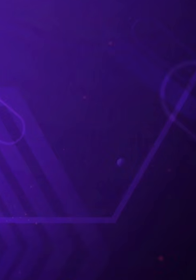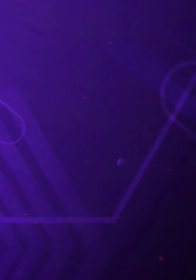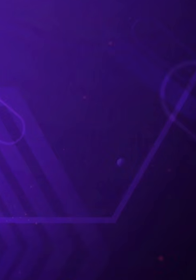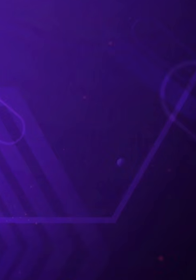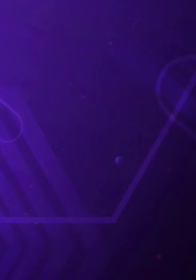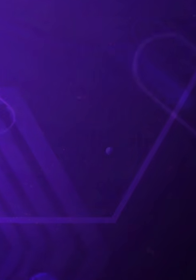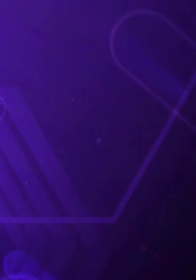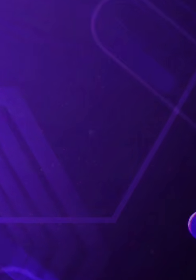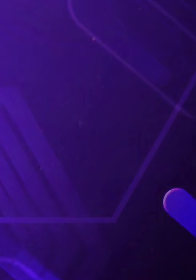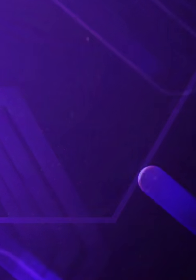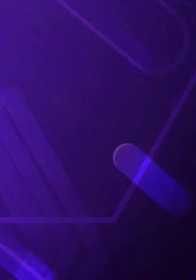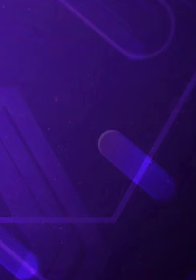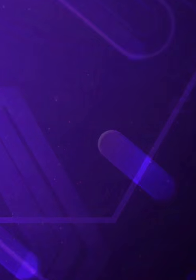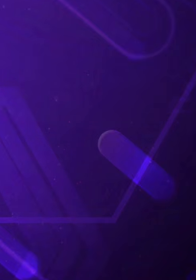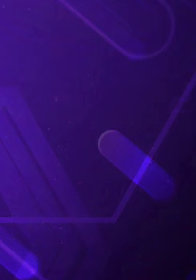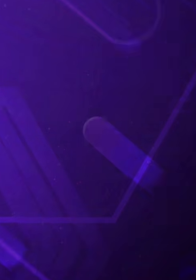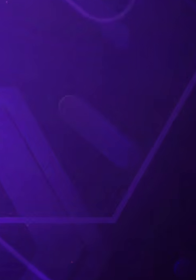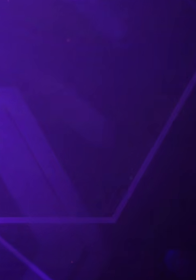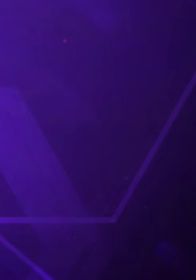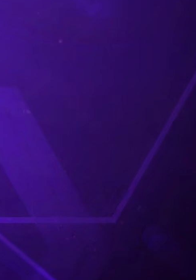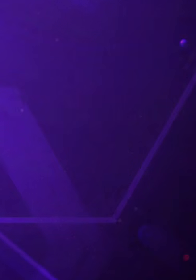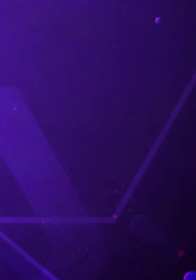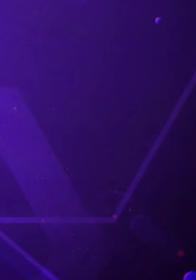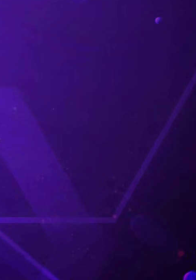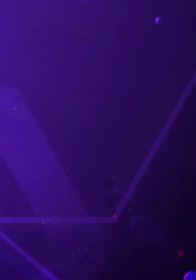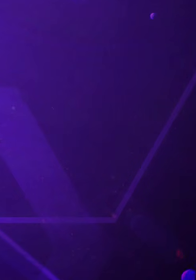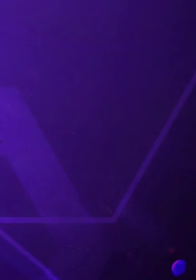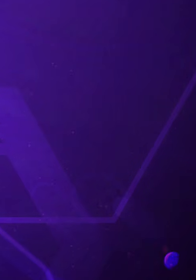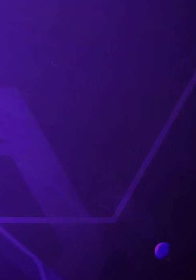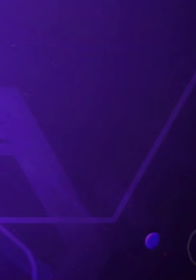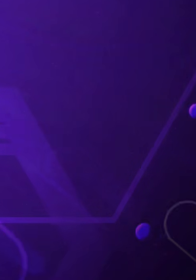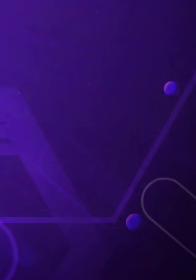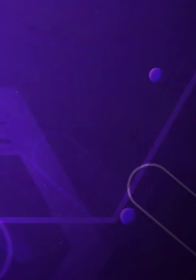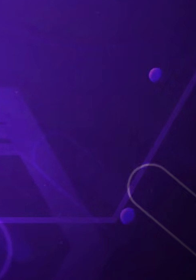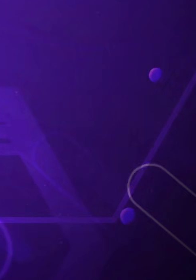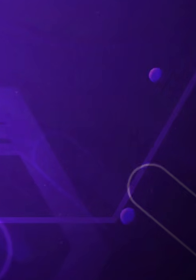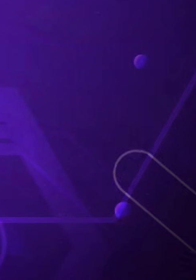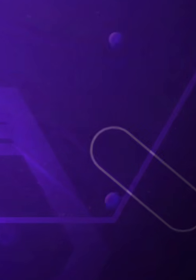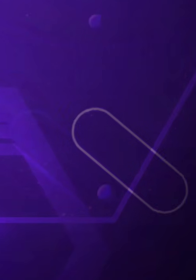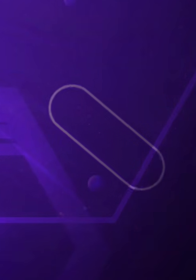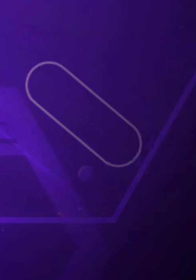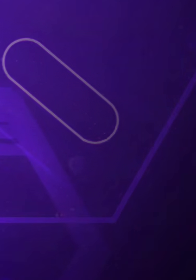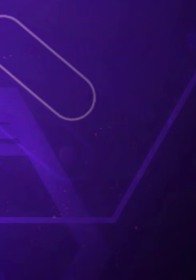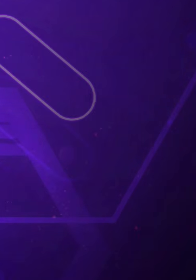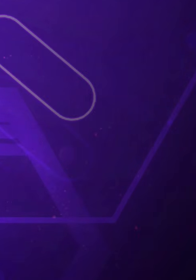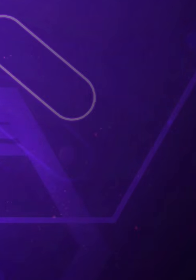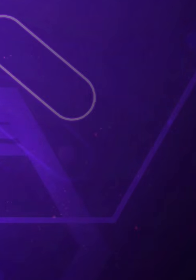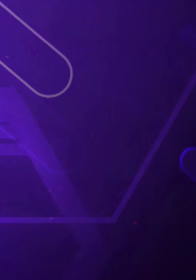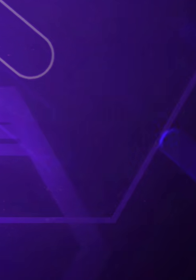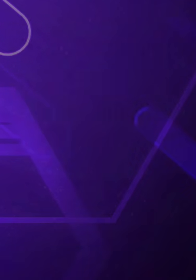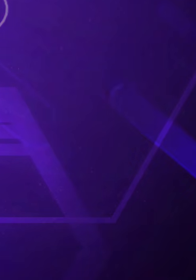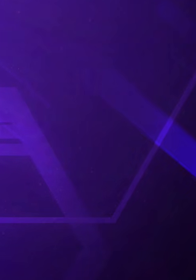way we live. Okay. Can you try reading the second word again? Break it and read.